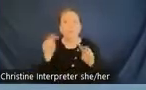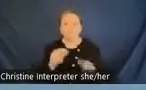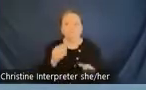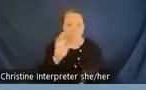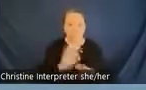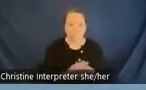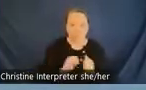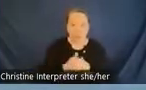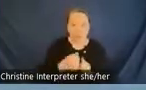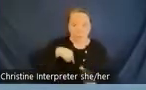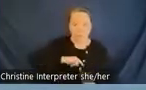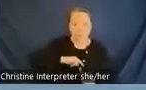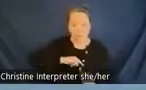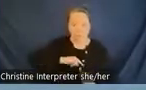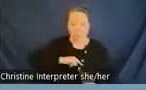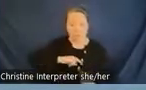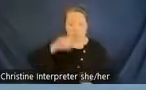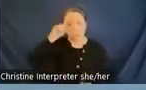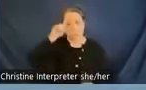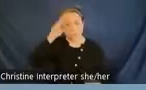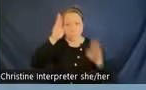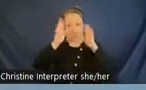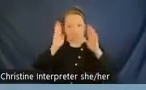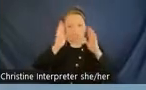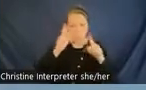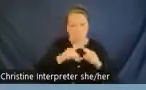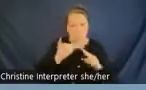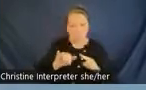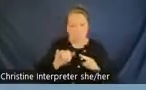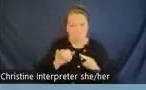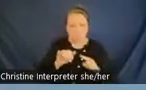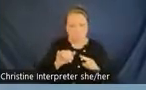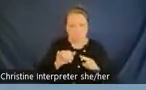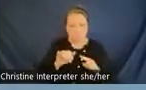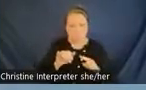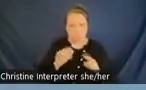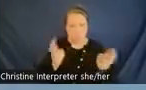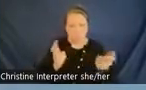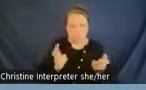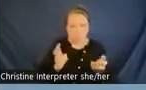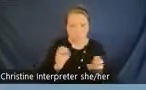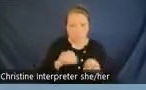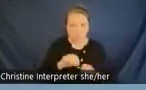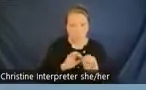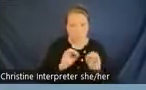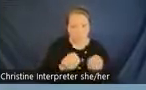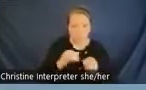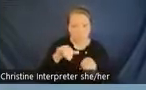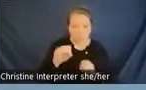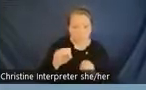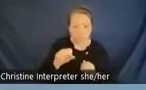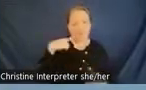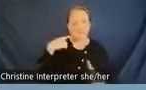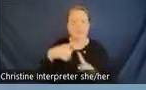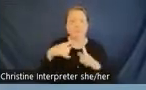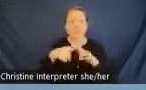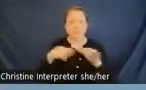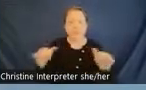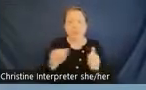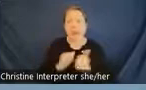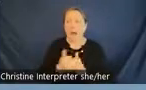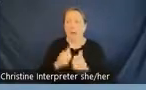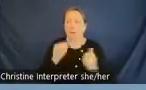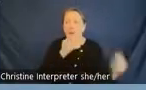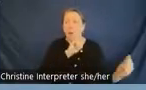are mindful of these matters within our organization, but how do we look at all housing issues